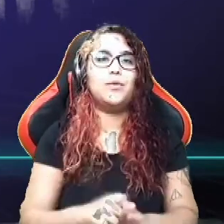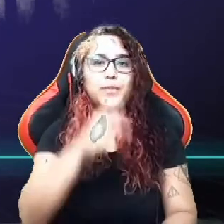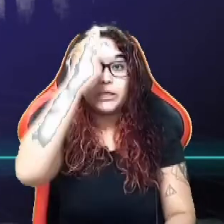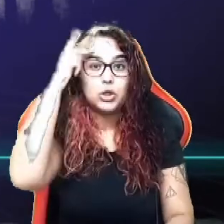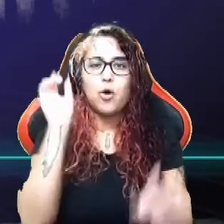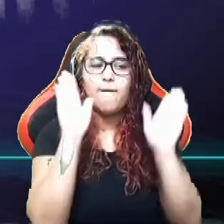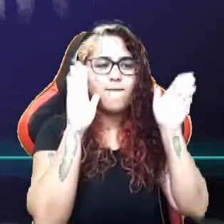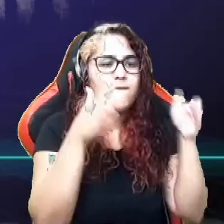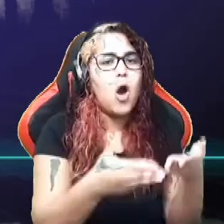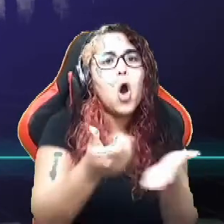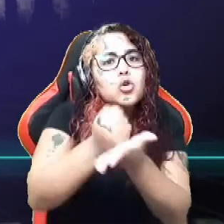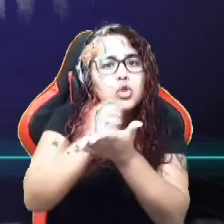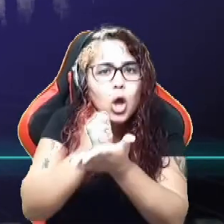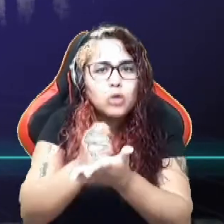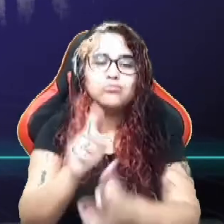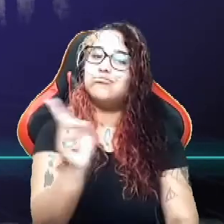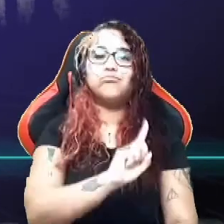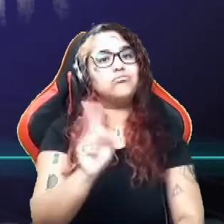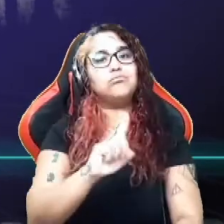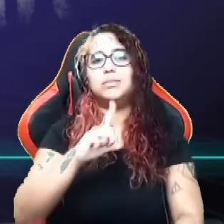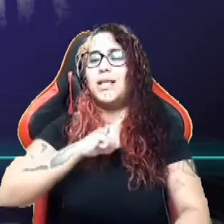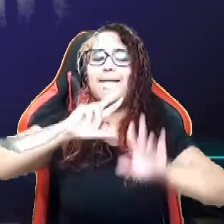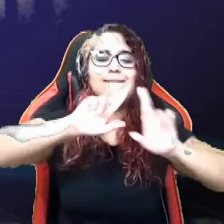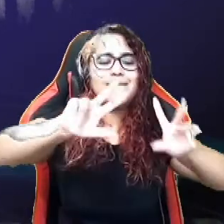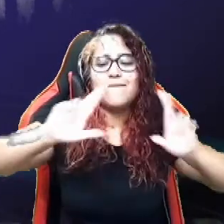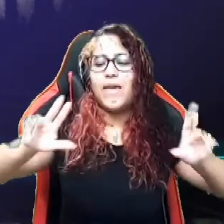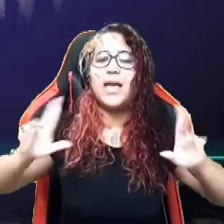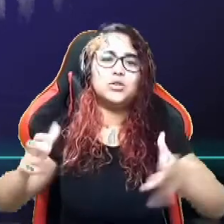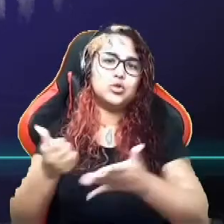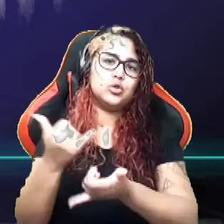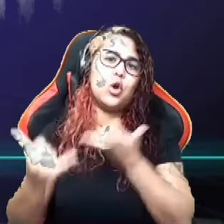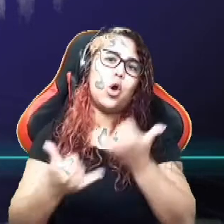users never watch only gaming TikToks,